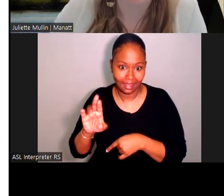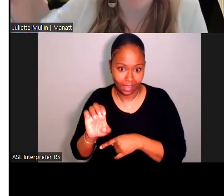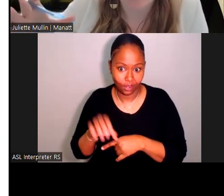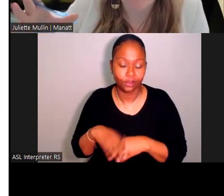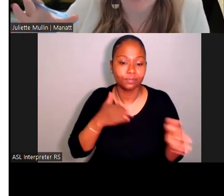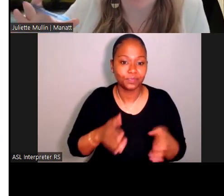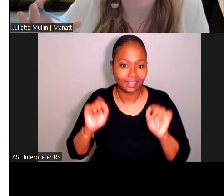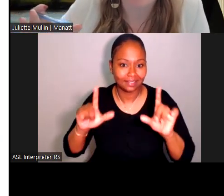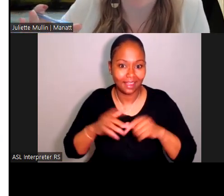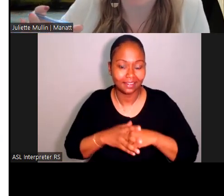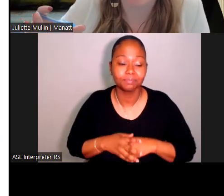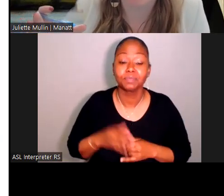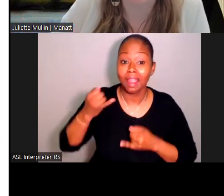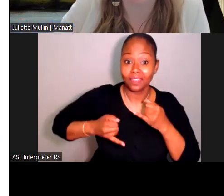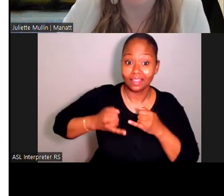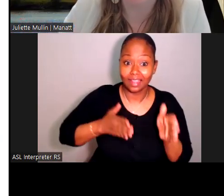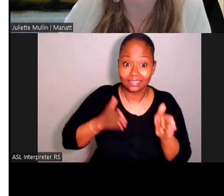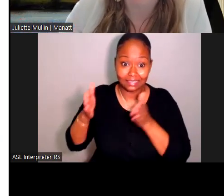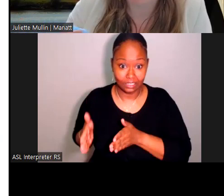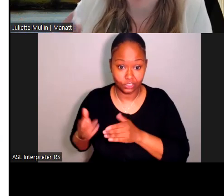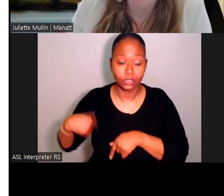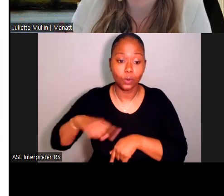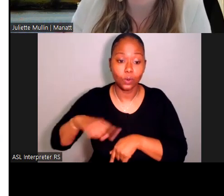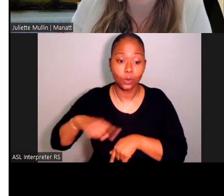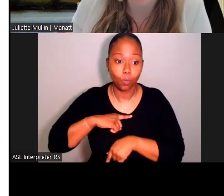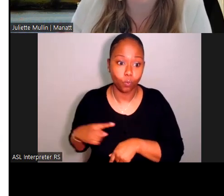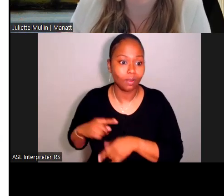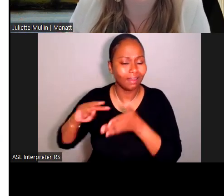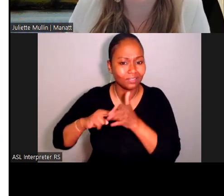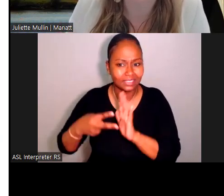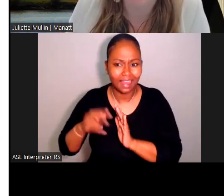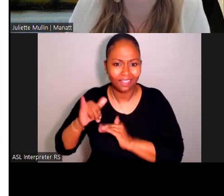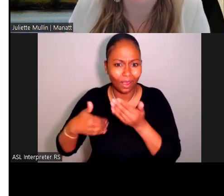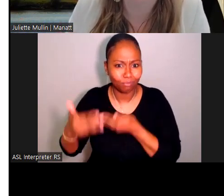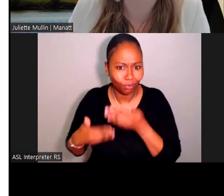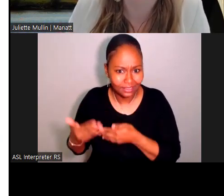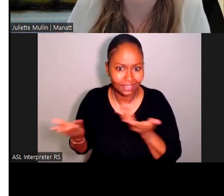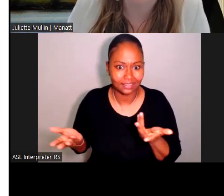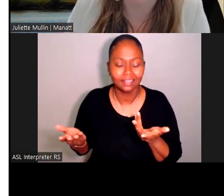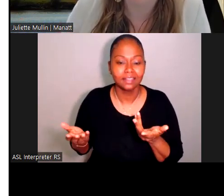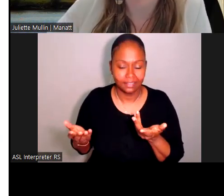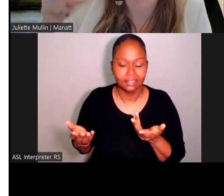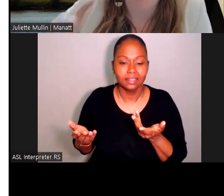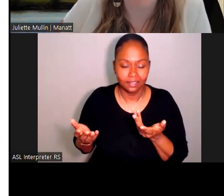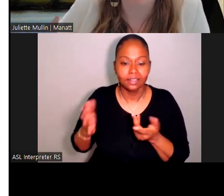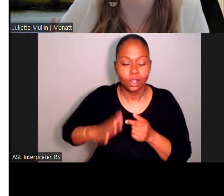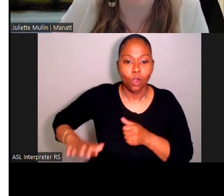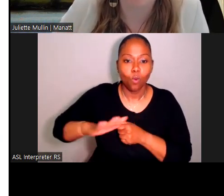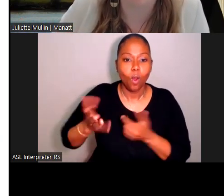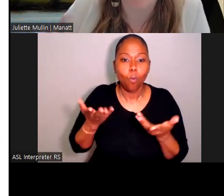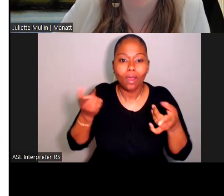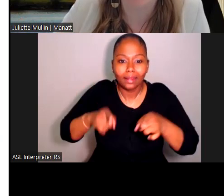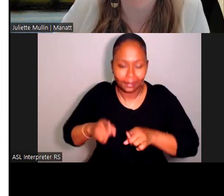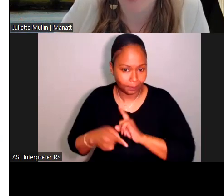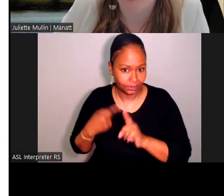And our final section is going to be defining that process that we spoke to around what happens